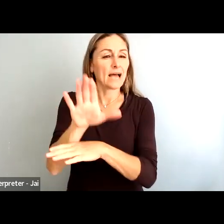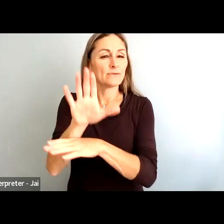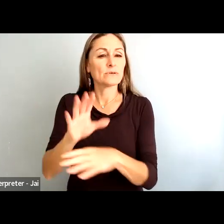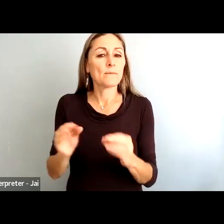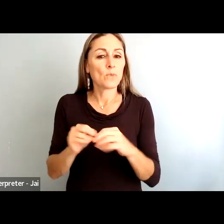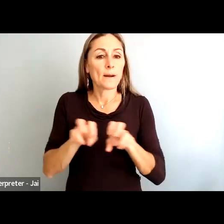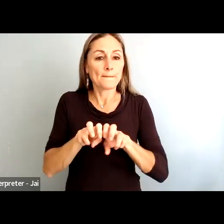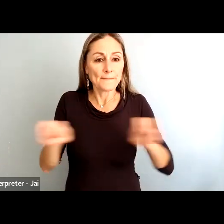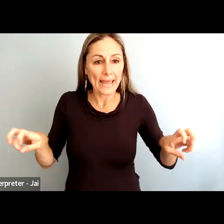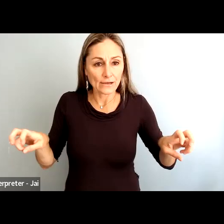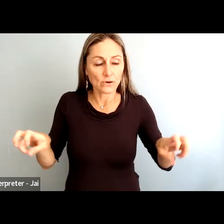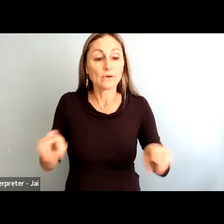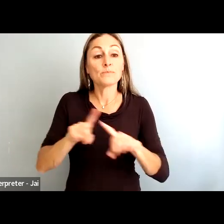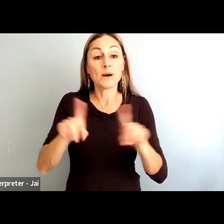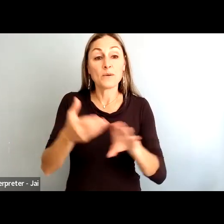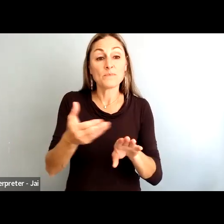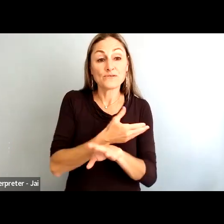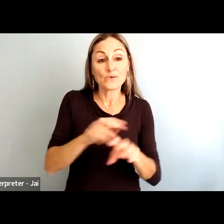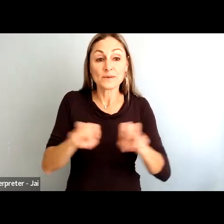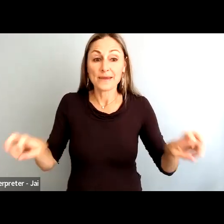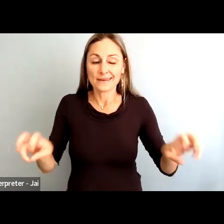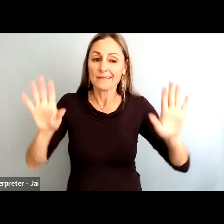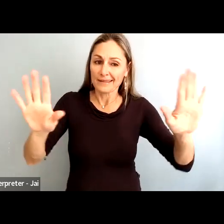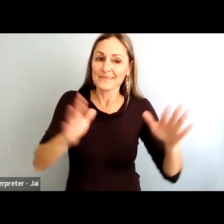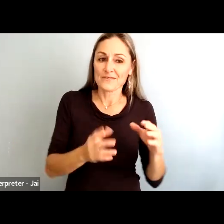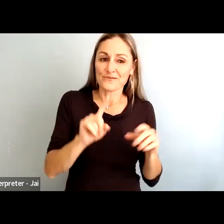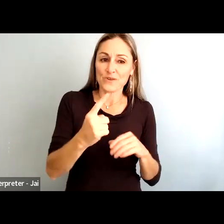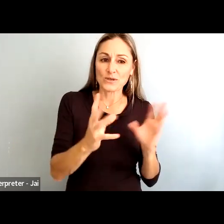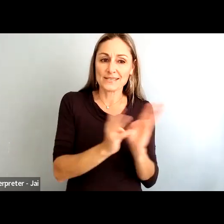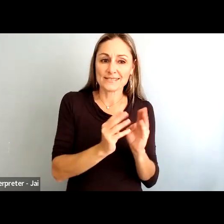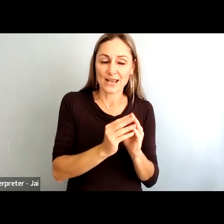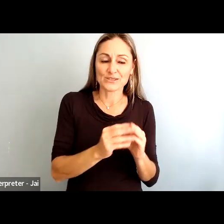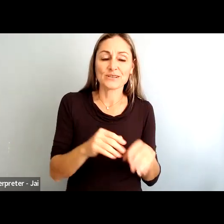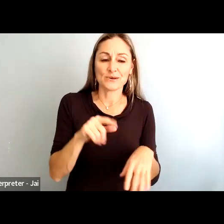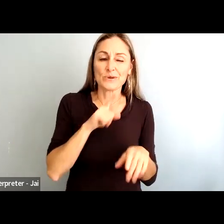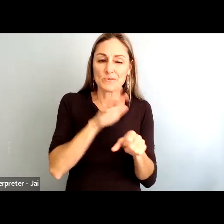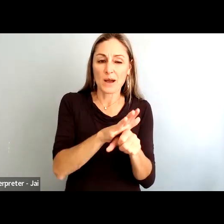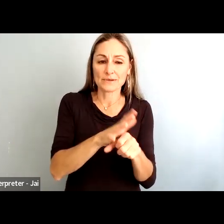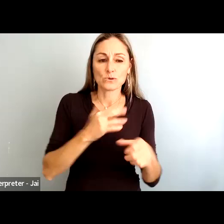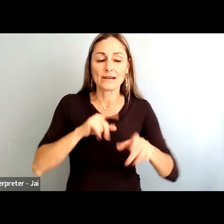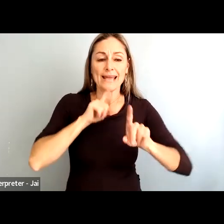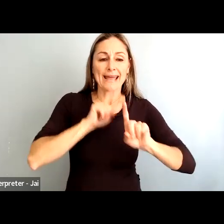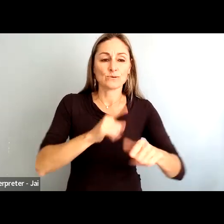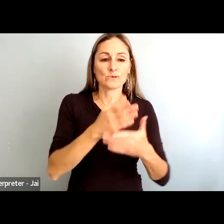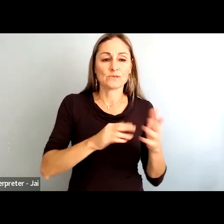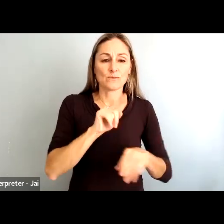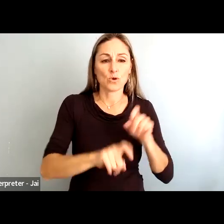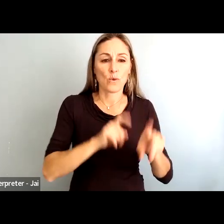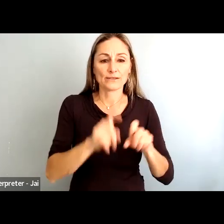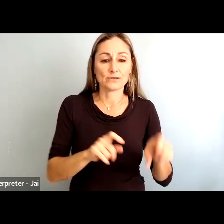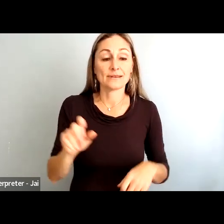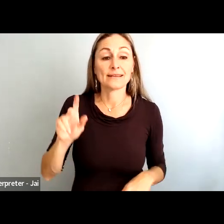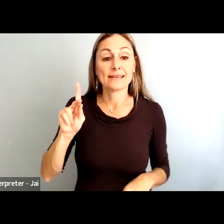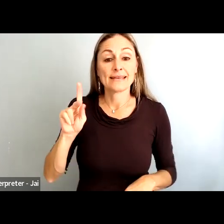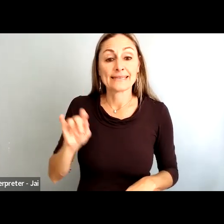a panel, but before we do that, as promised in our first session, we are going to answer a couple of the questions. Kimberly and Aaron are